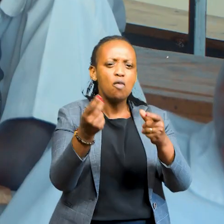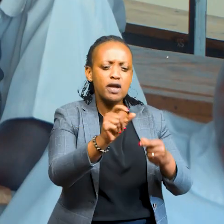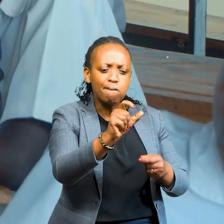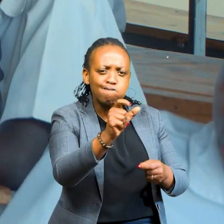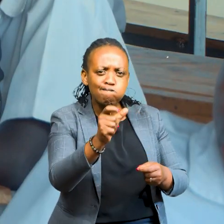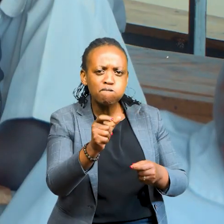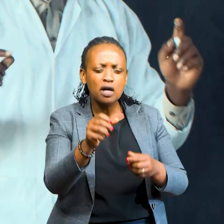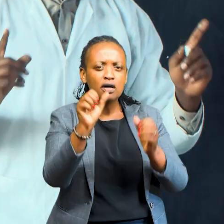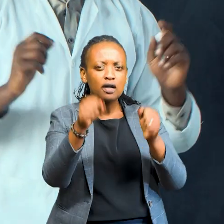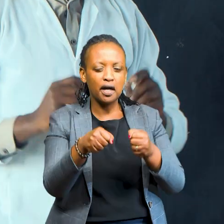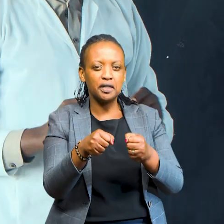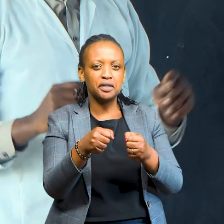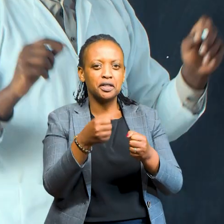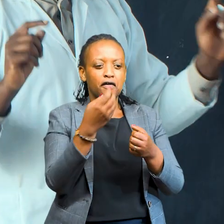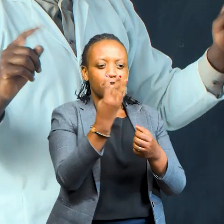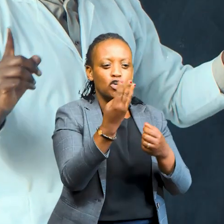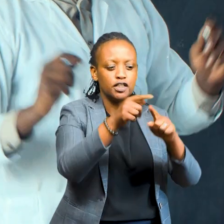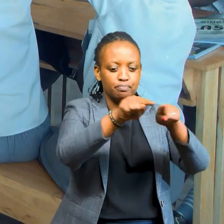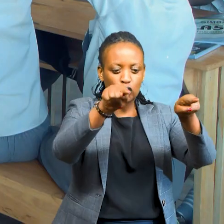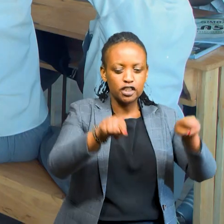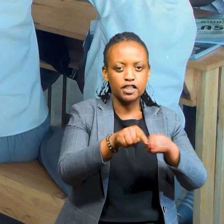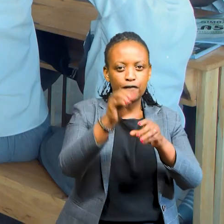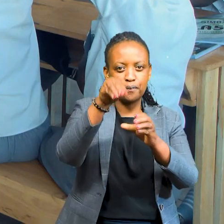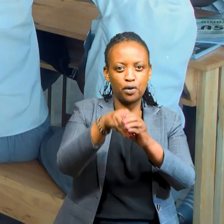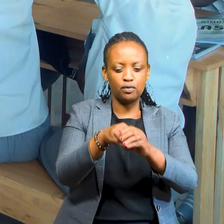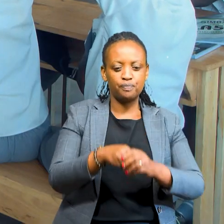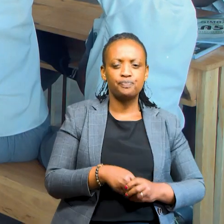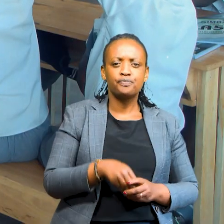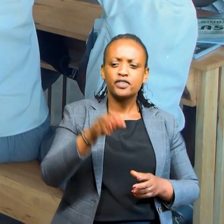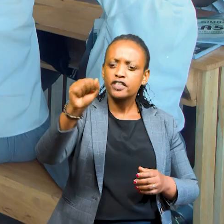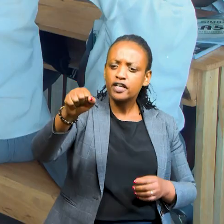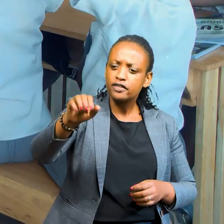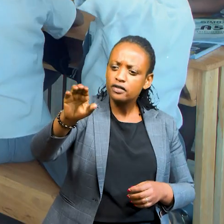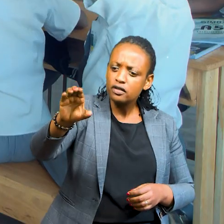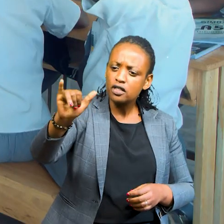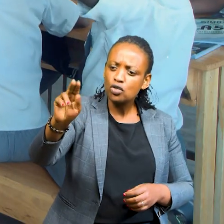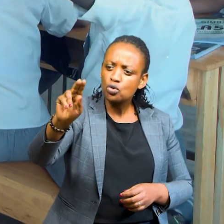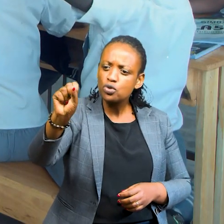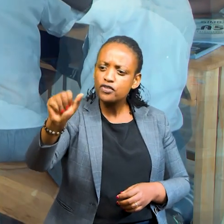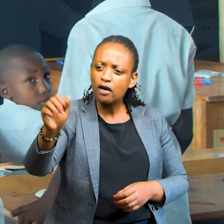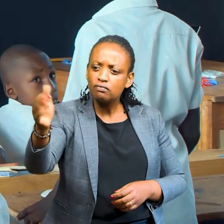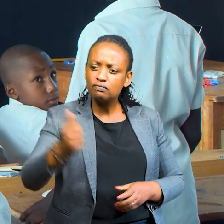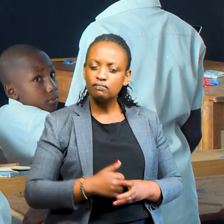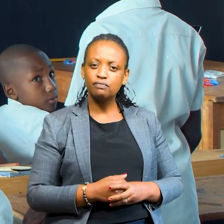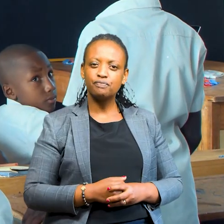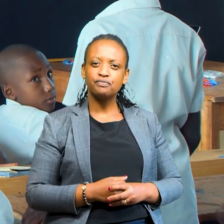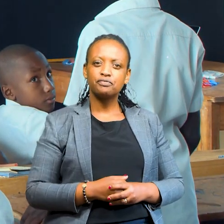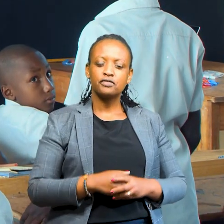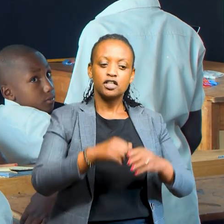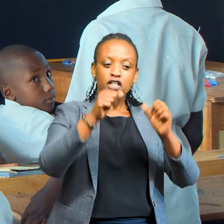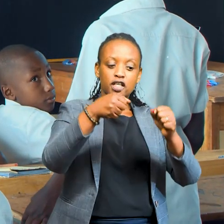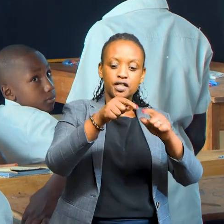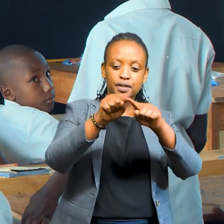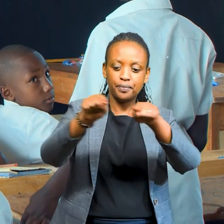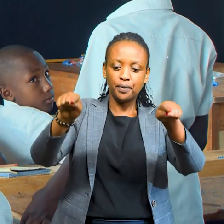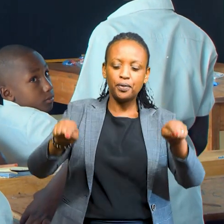counters should be in first box? Box number 4, choose her. 15 counters should be